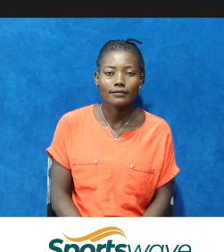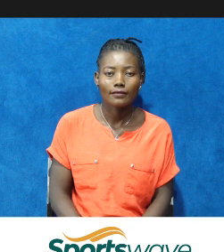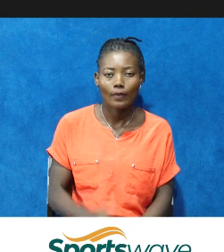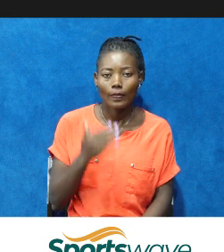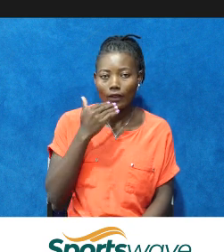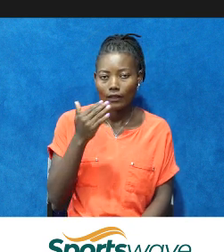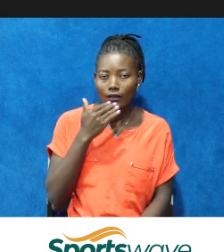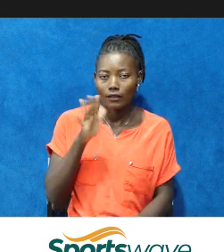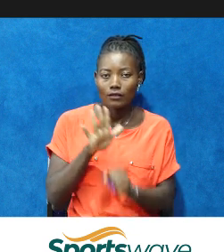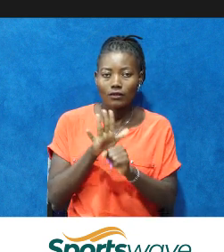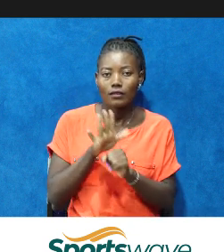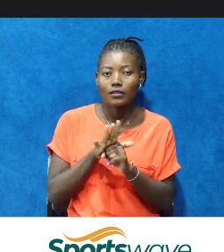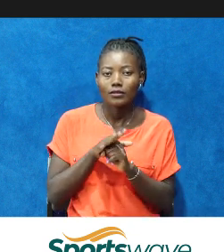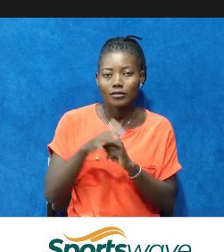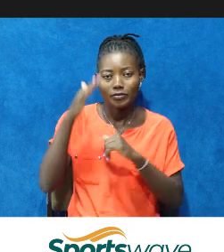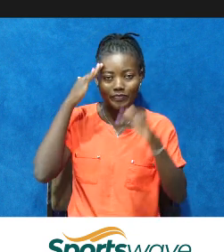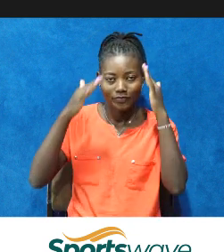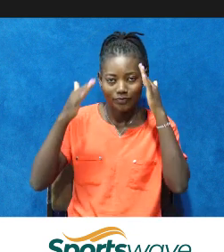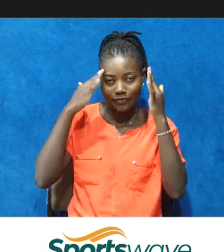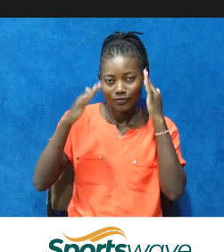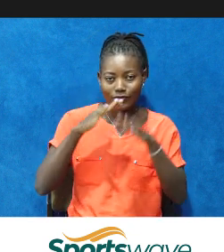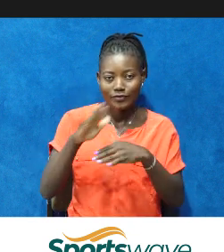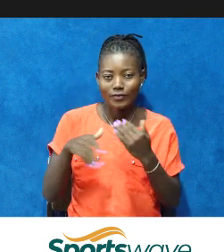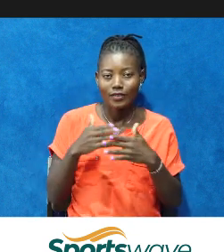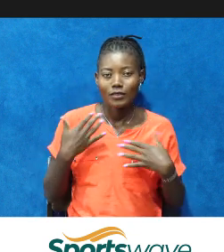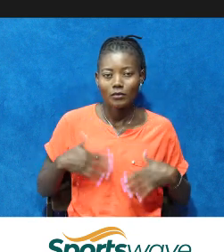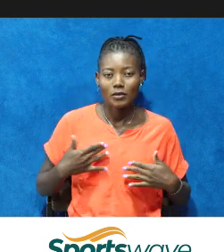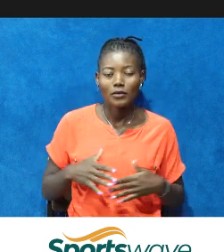Thank you so much. Hi, everyone.